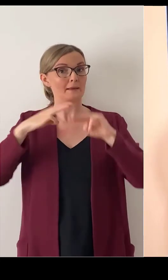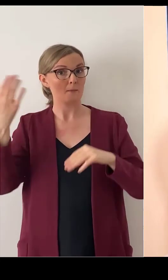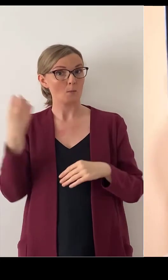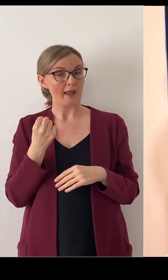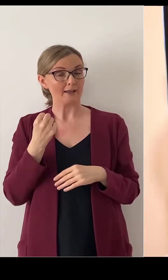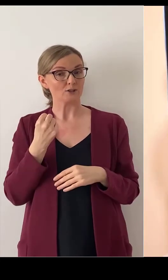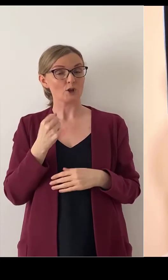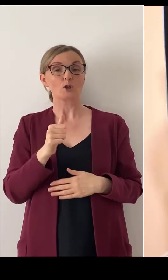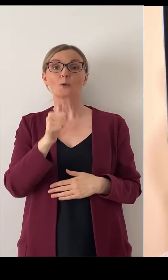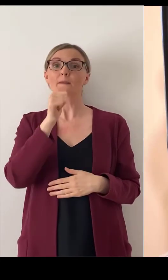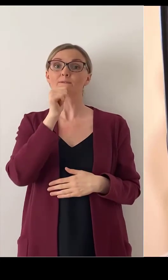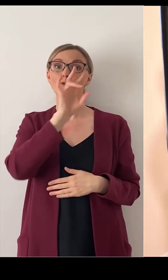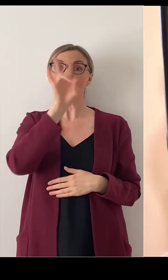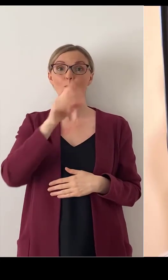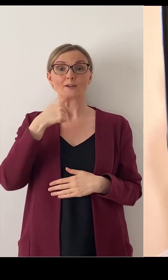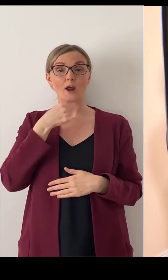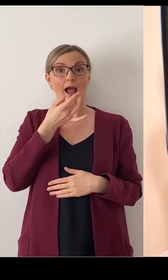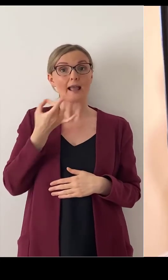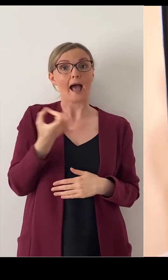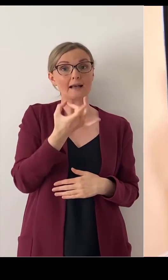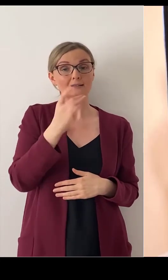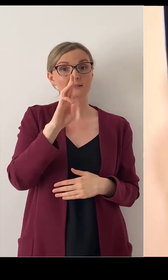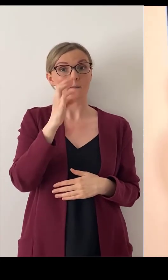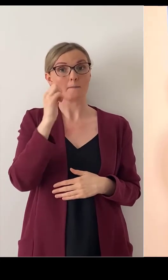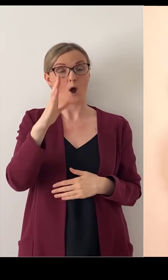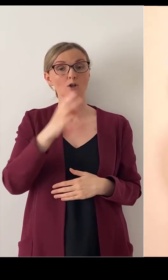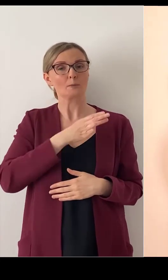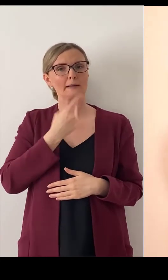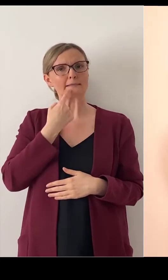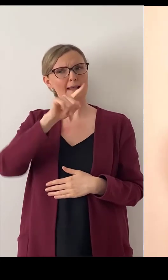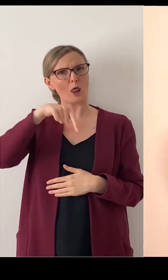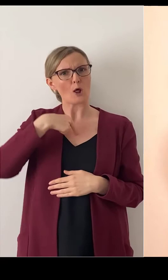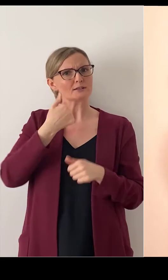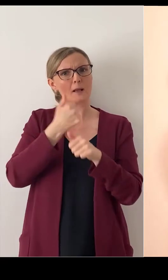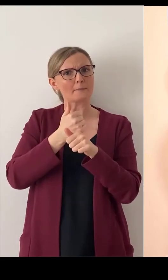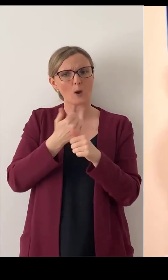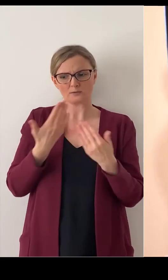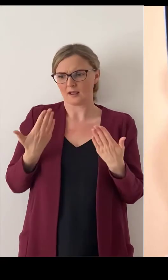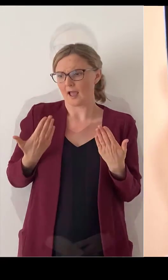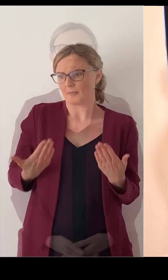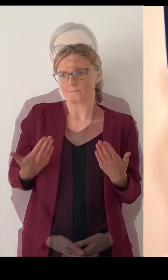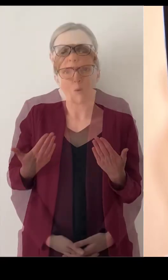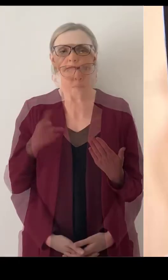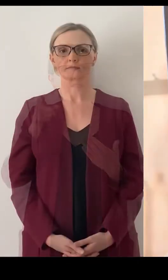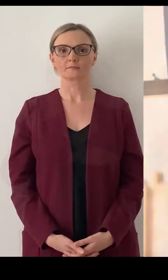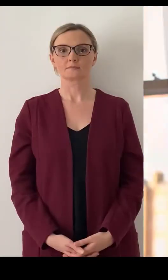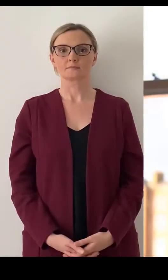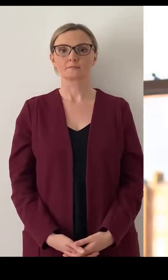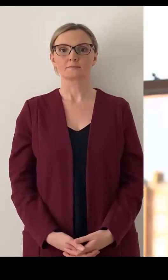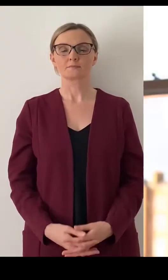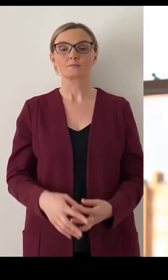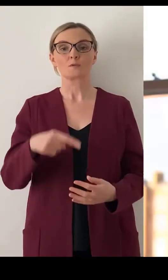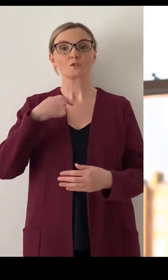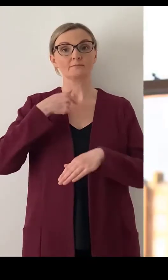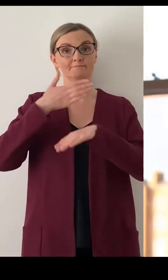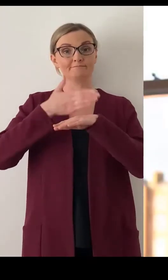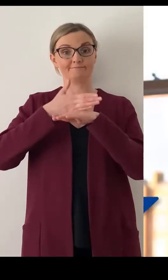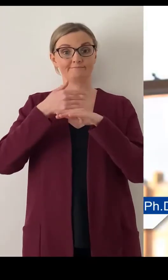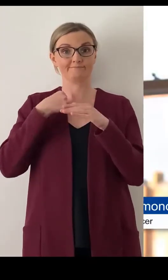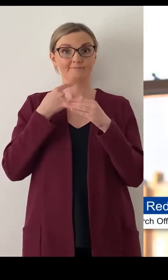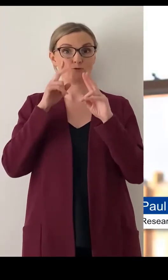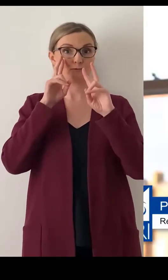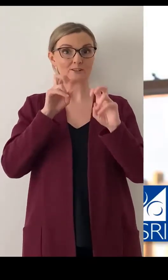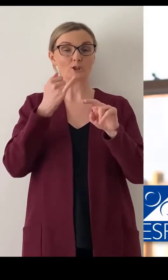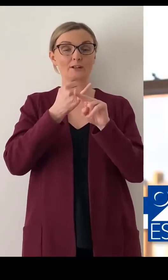Paul was to tell us about his current position at ESRI. I'm a researcher in the Economic and